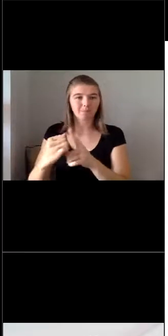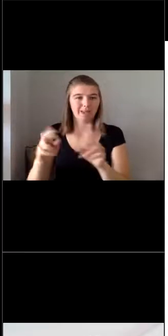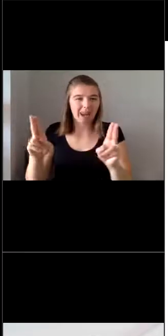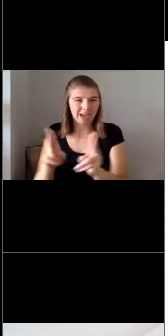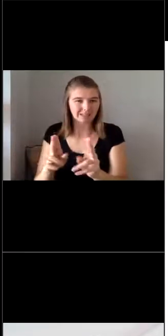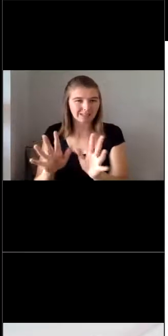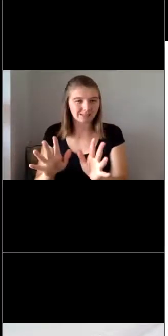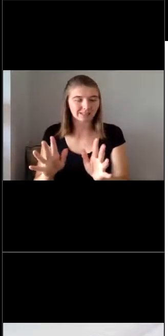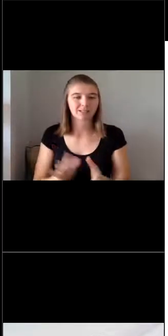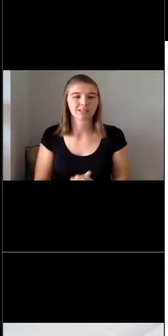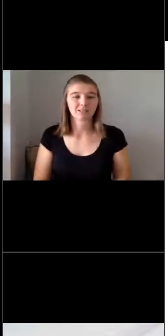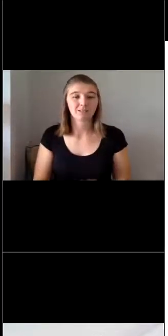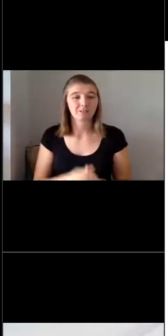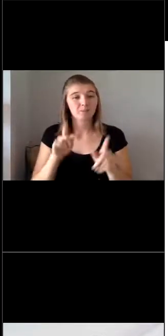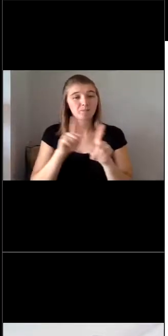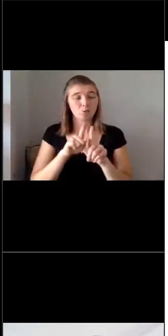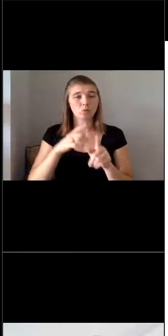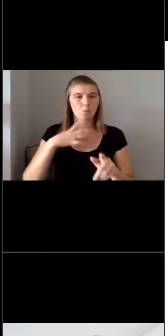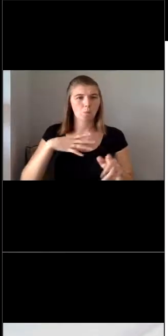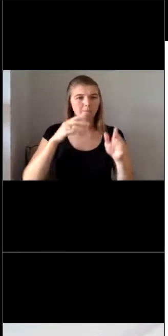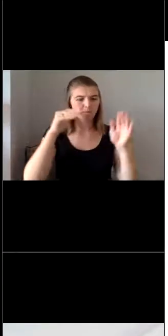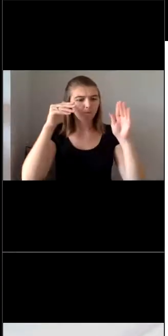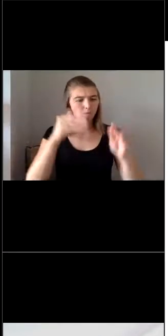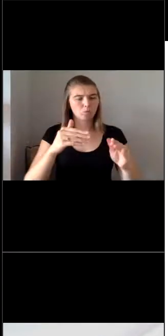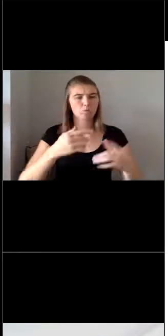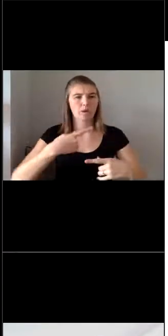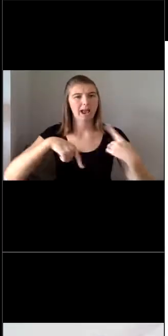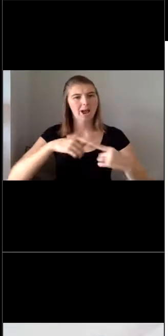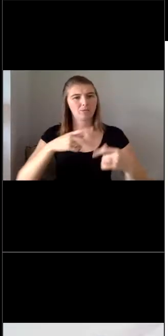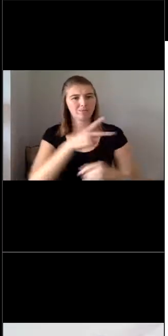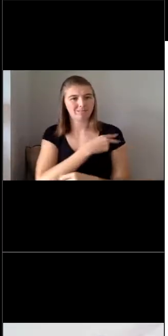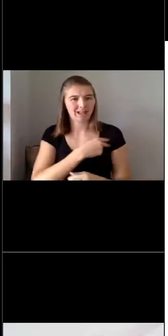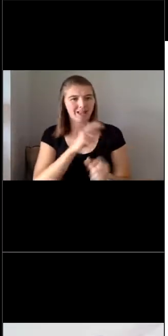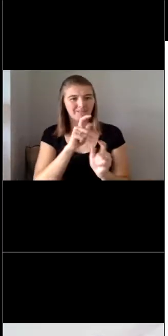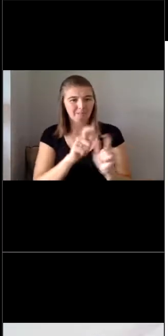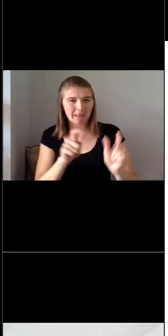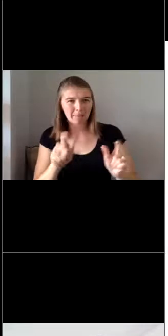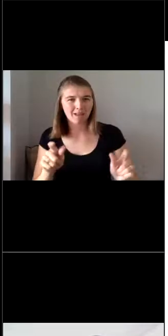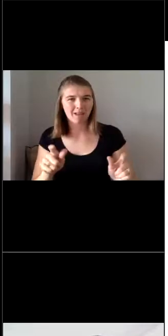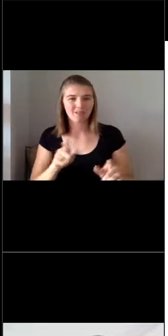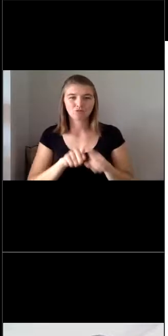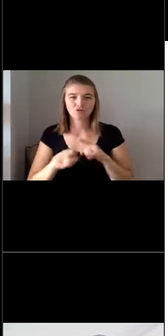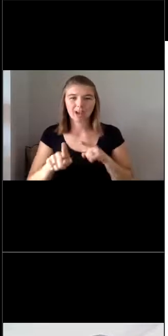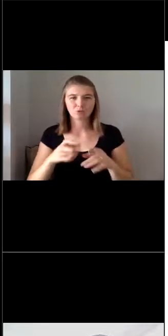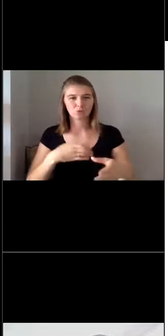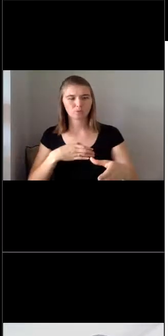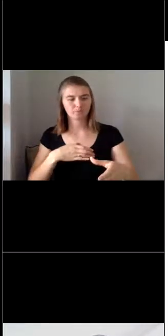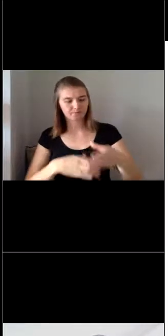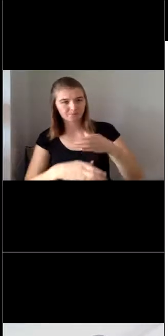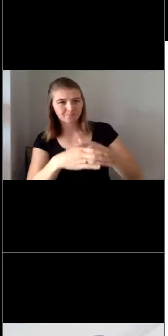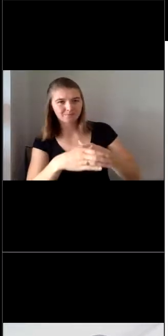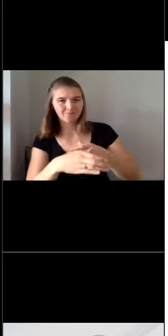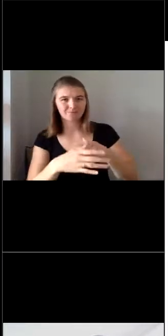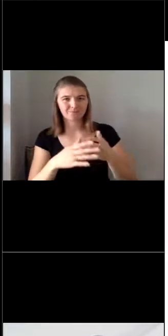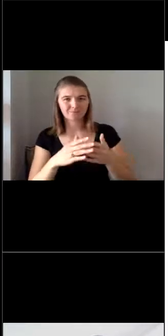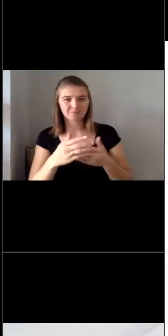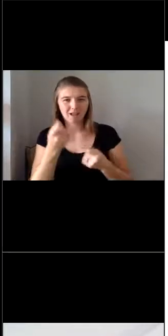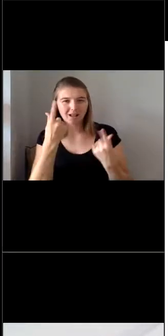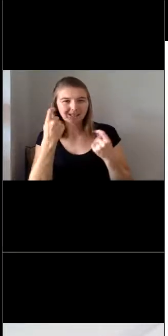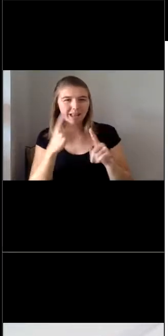employee health and well-being goals, and actually being empathetic. So many of you may start your call by